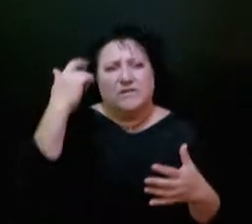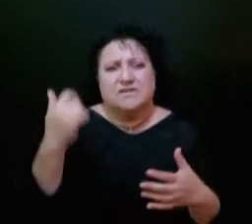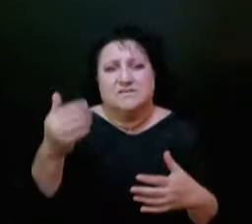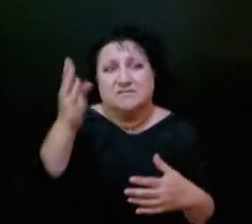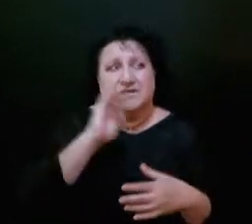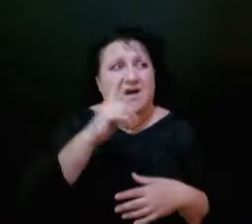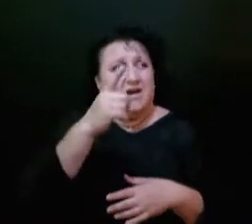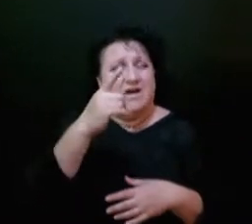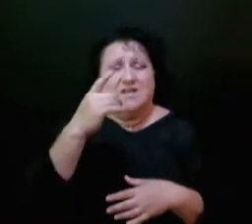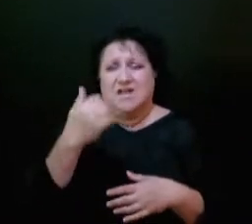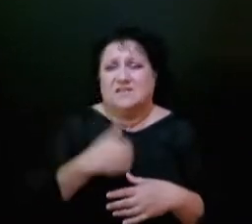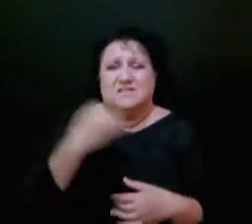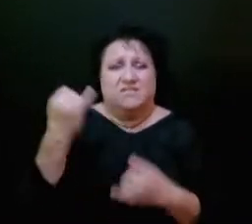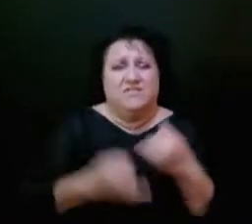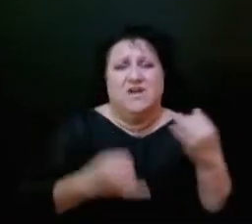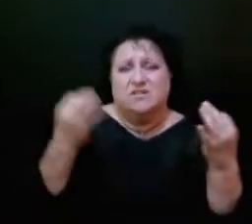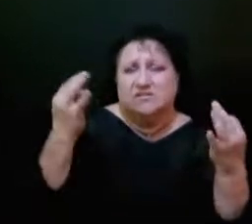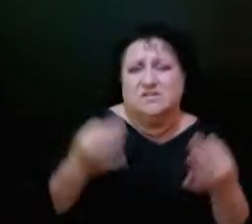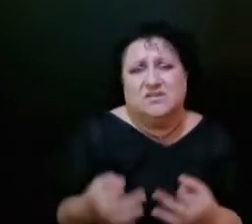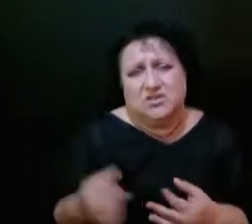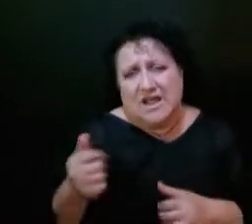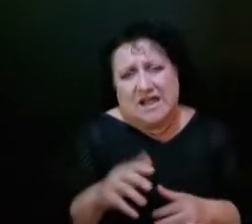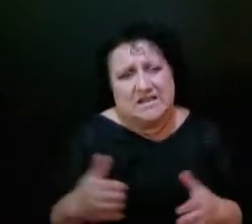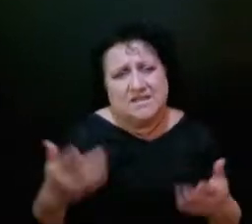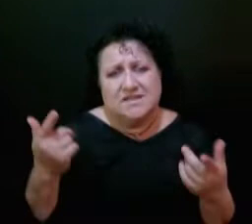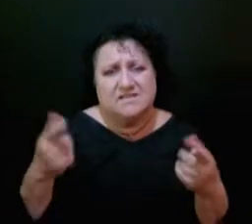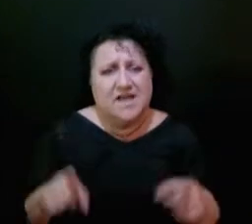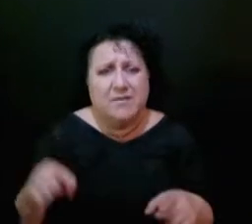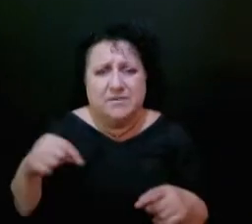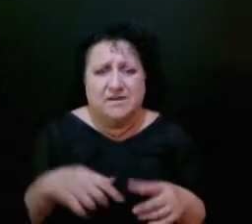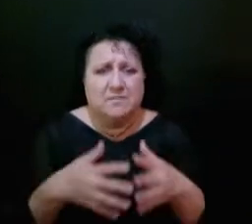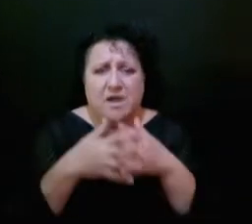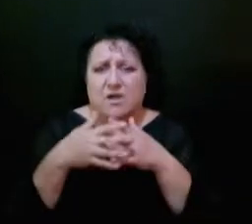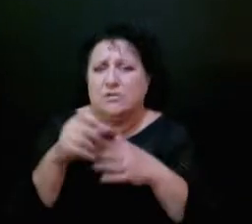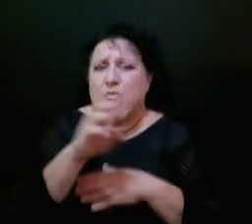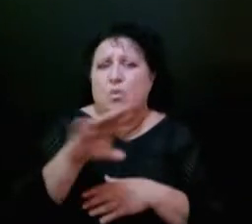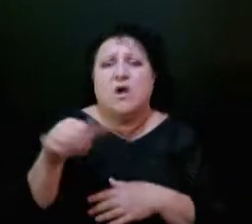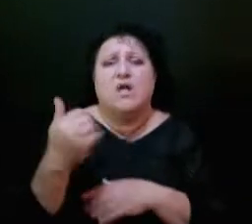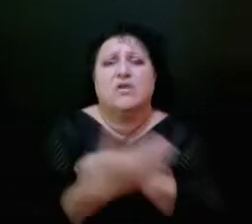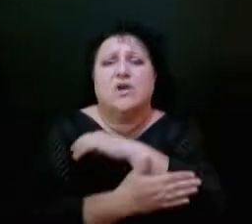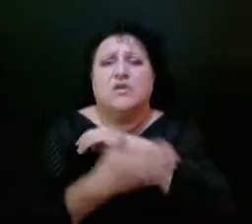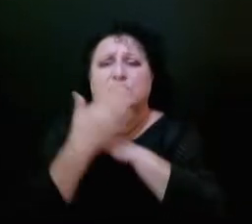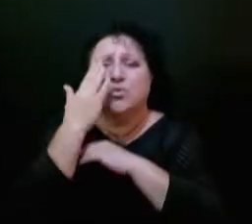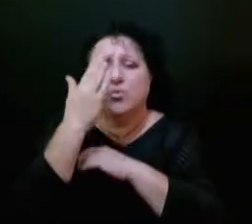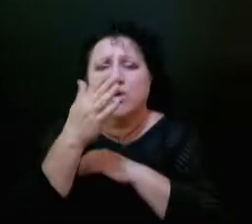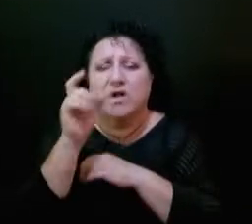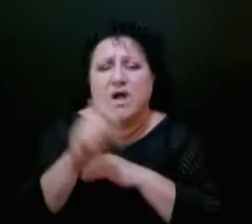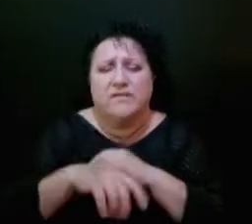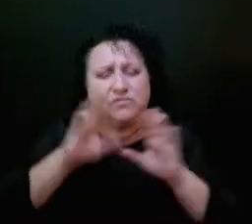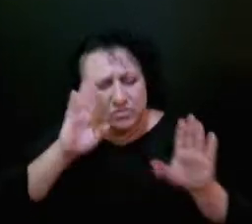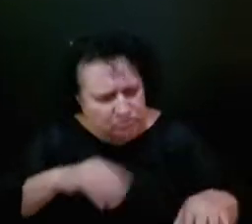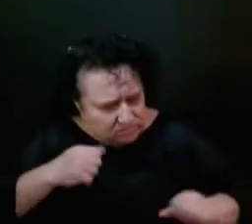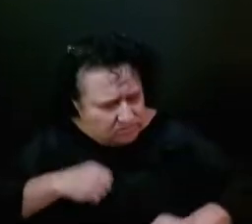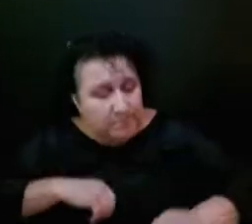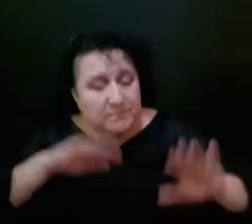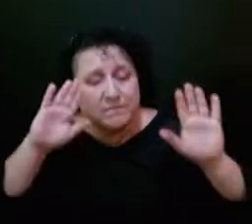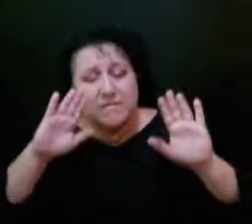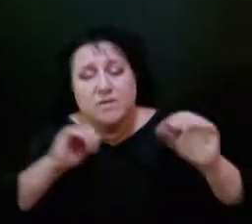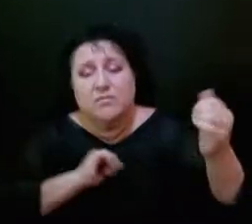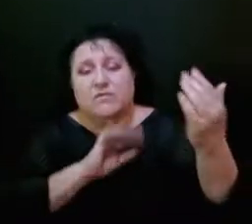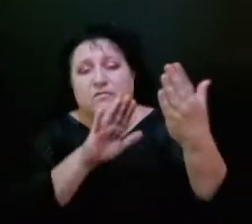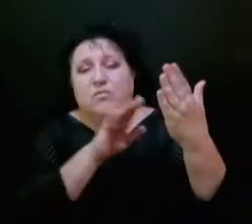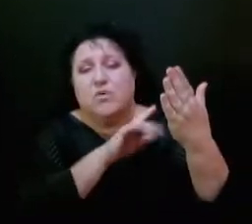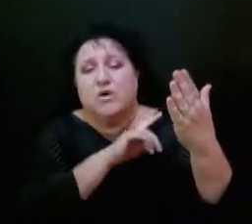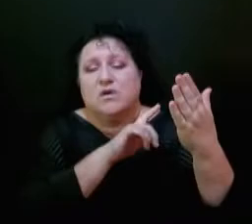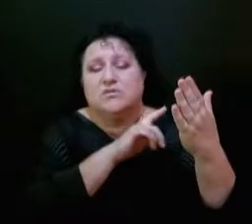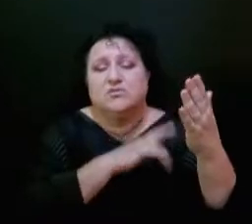say-so. And anything that's happening in America or any other country is going to have to submit to the rule and reign of Jesus,